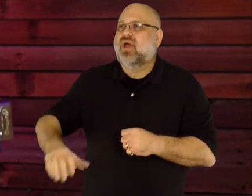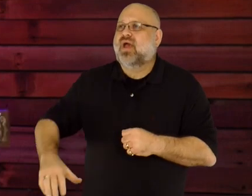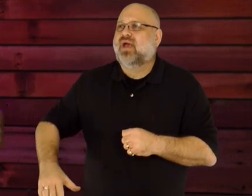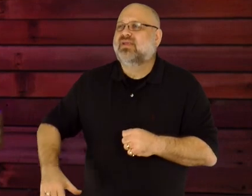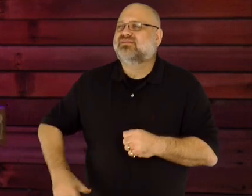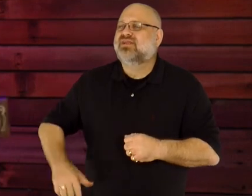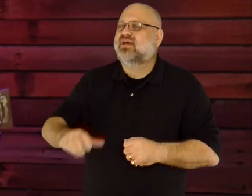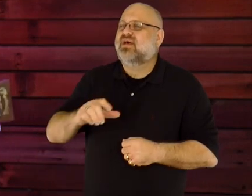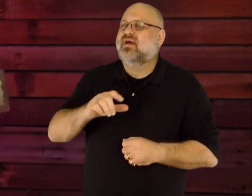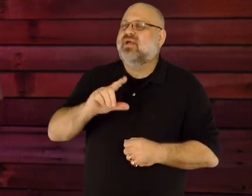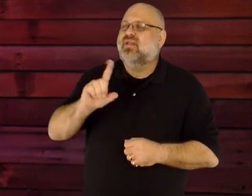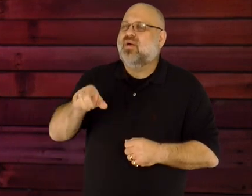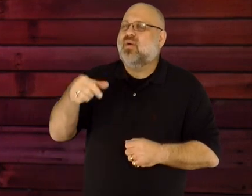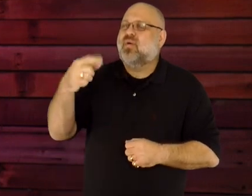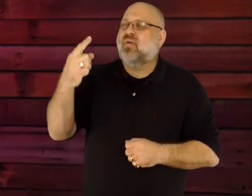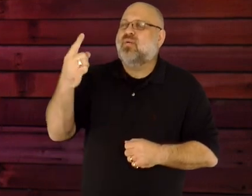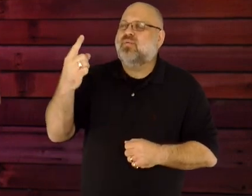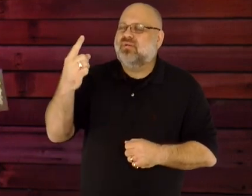Christ